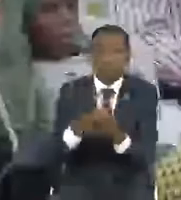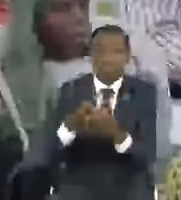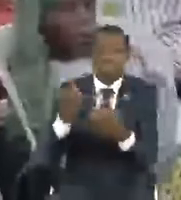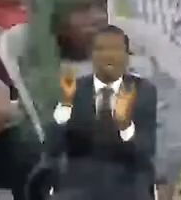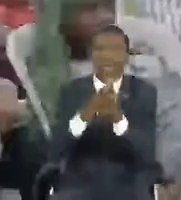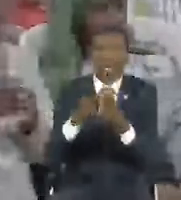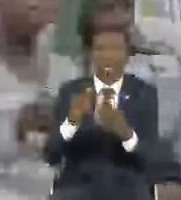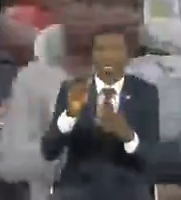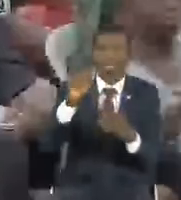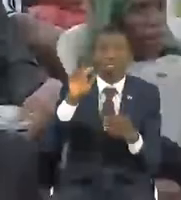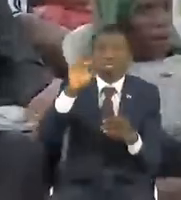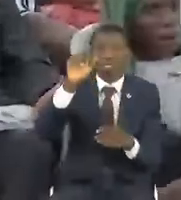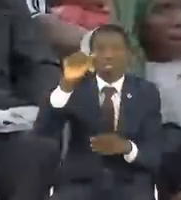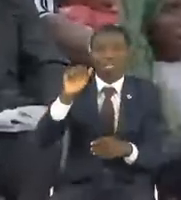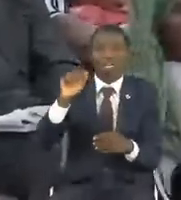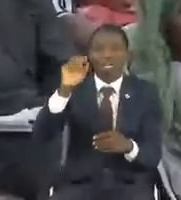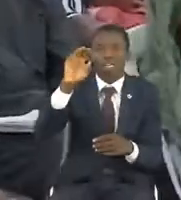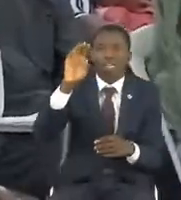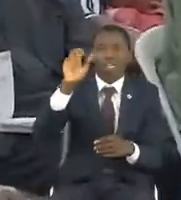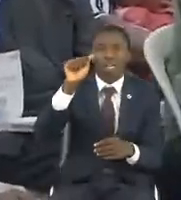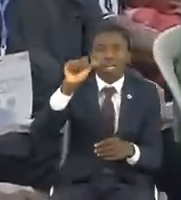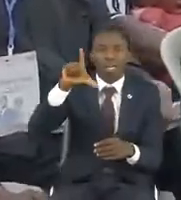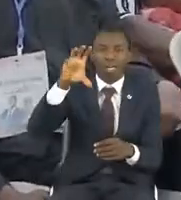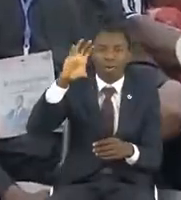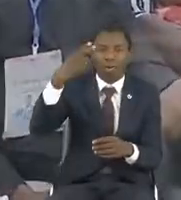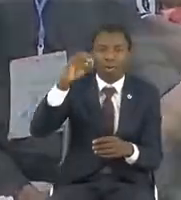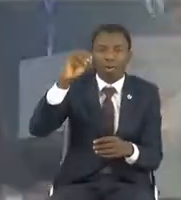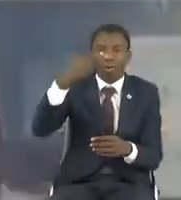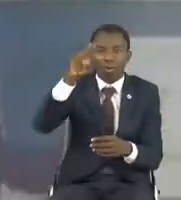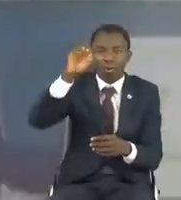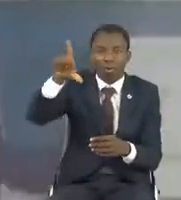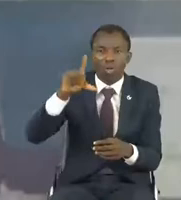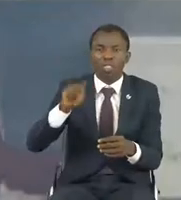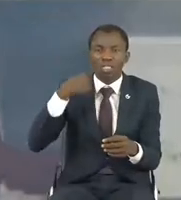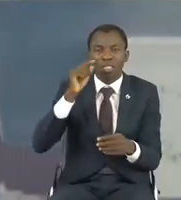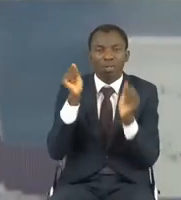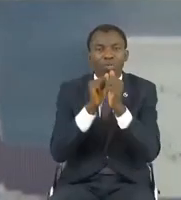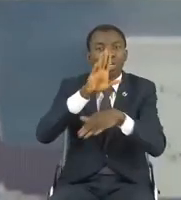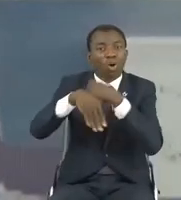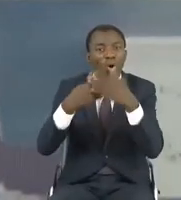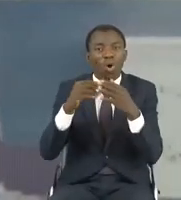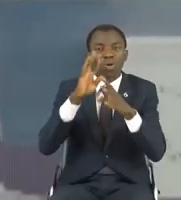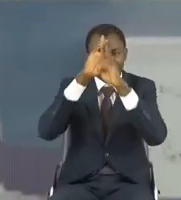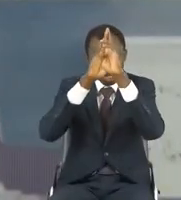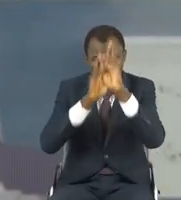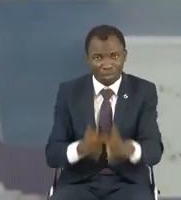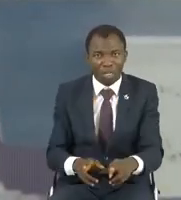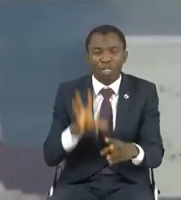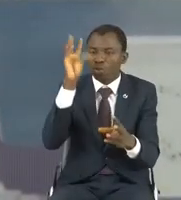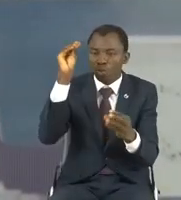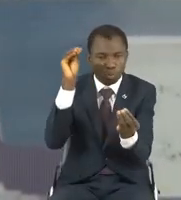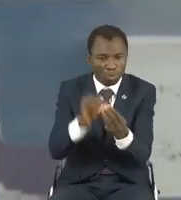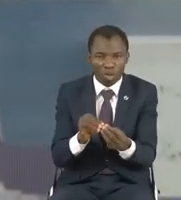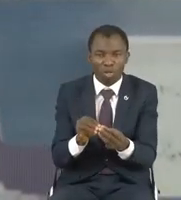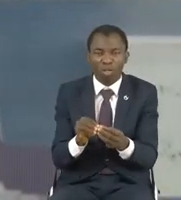for me. You say, with all due respect, sir, no more. Alcohol is